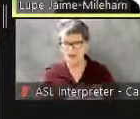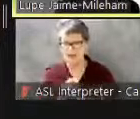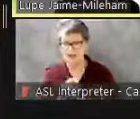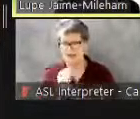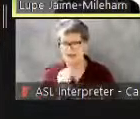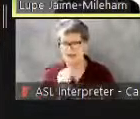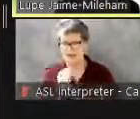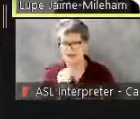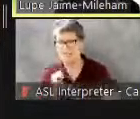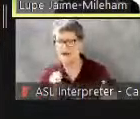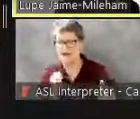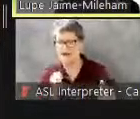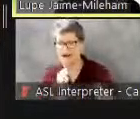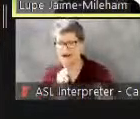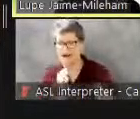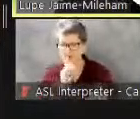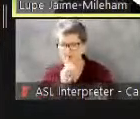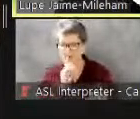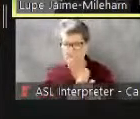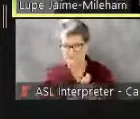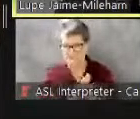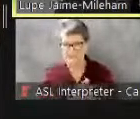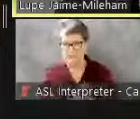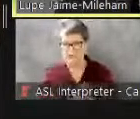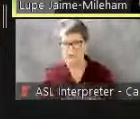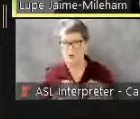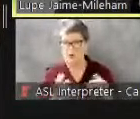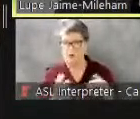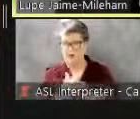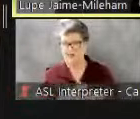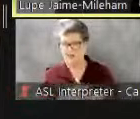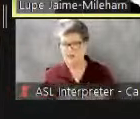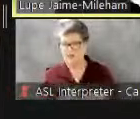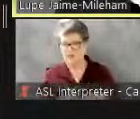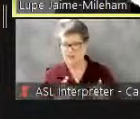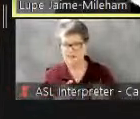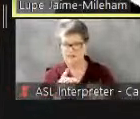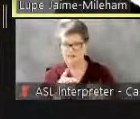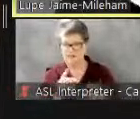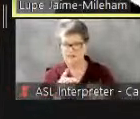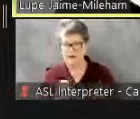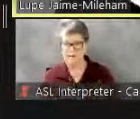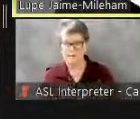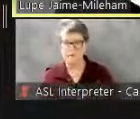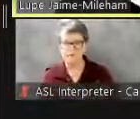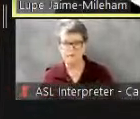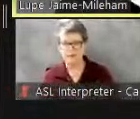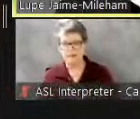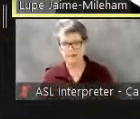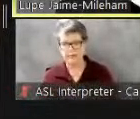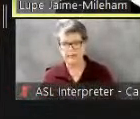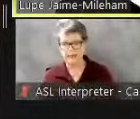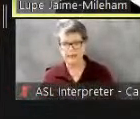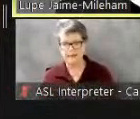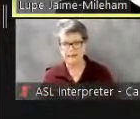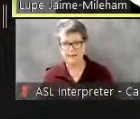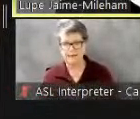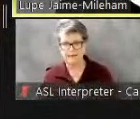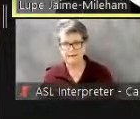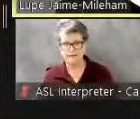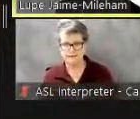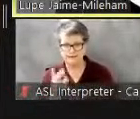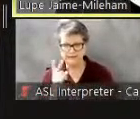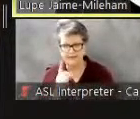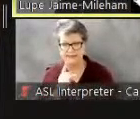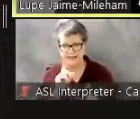away from our commitment to slots. Okay, let's see here. I think I